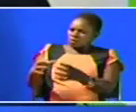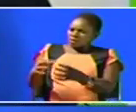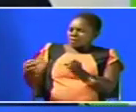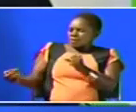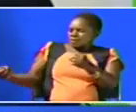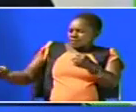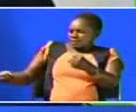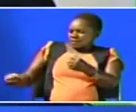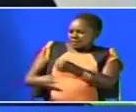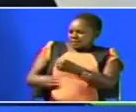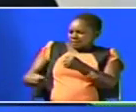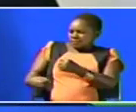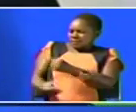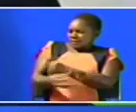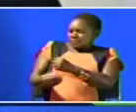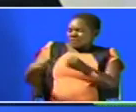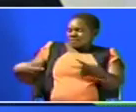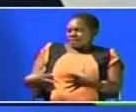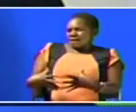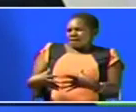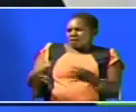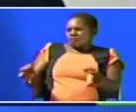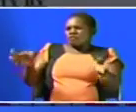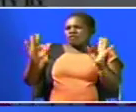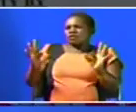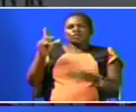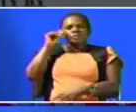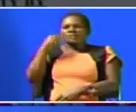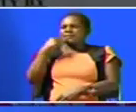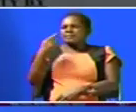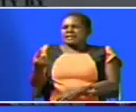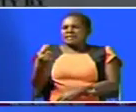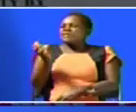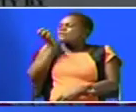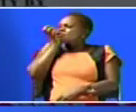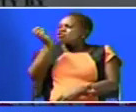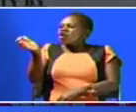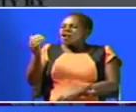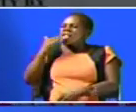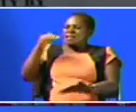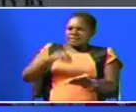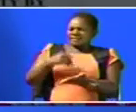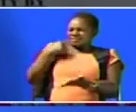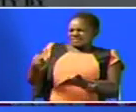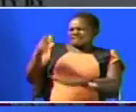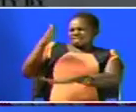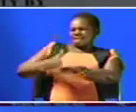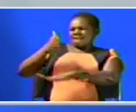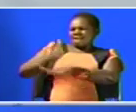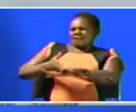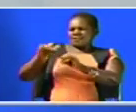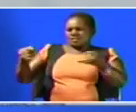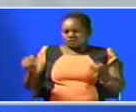the authenticity of the letter, given that the party official Twitter handle had already dismissed the letter, terming it as fake